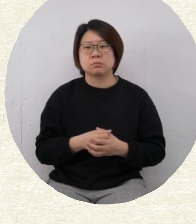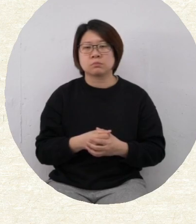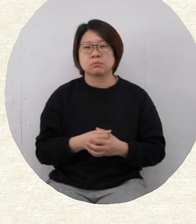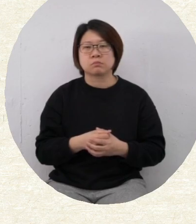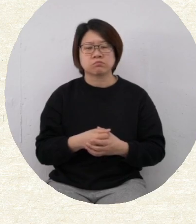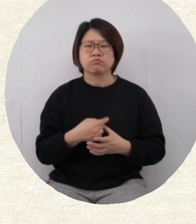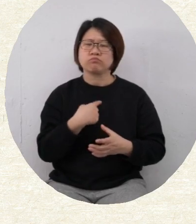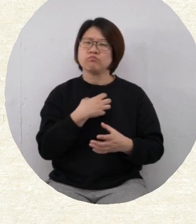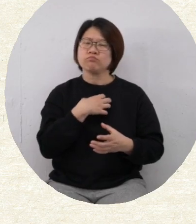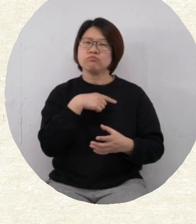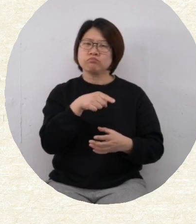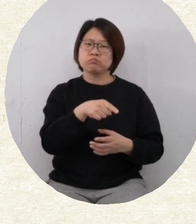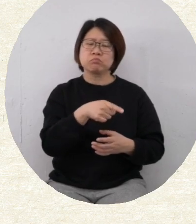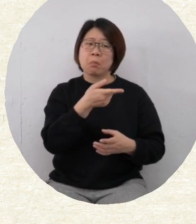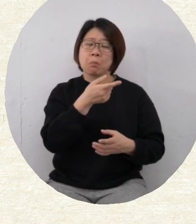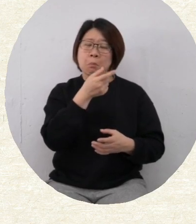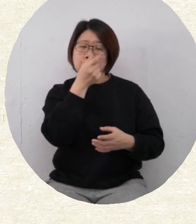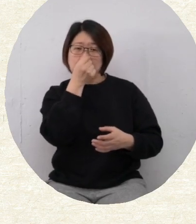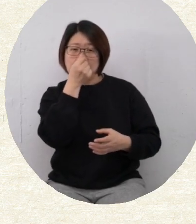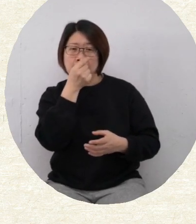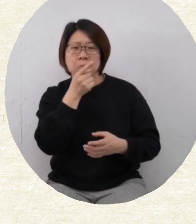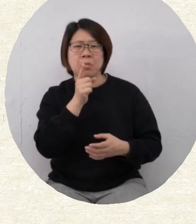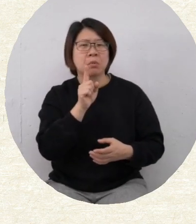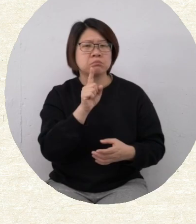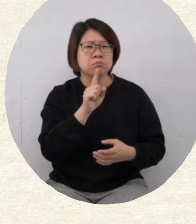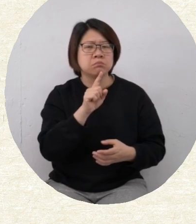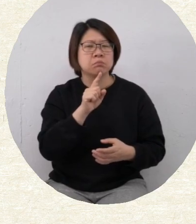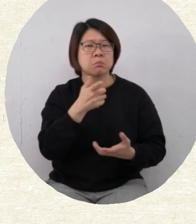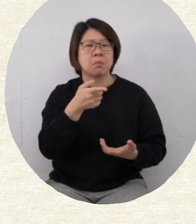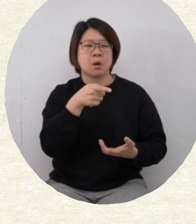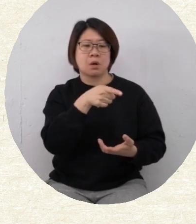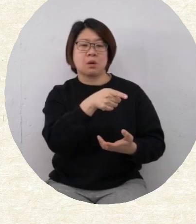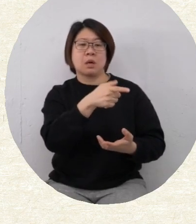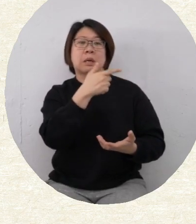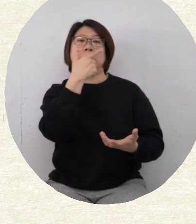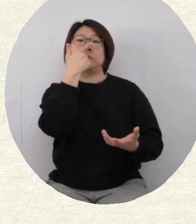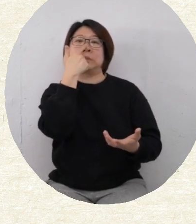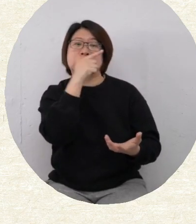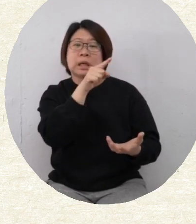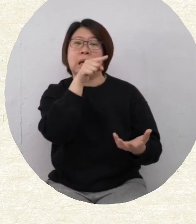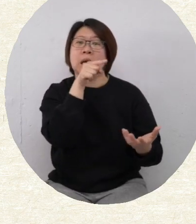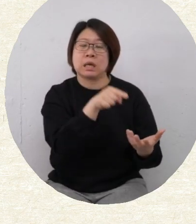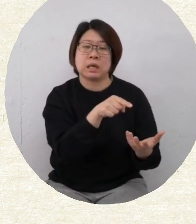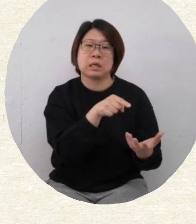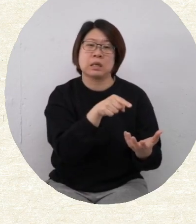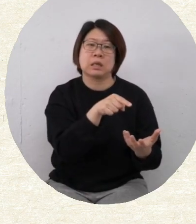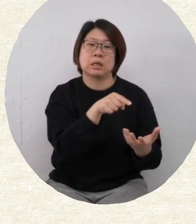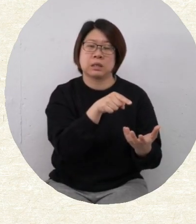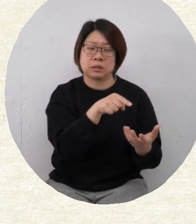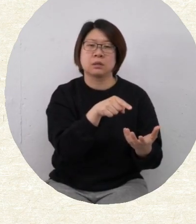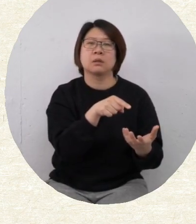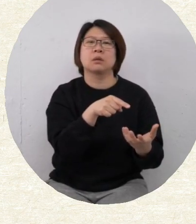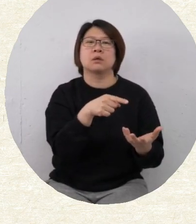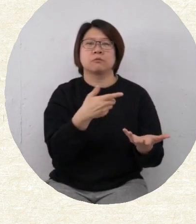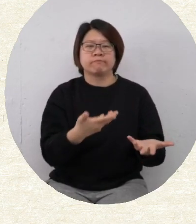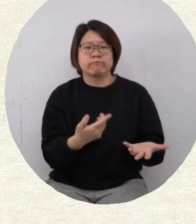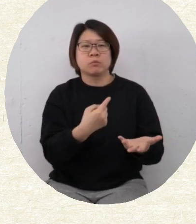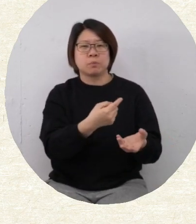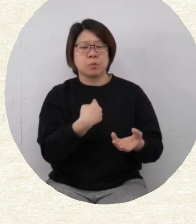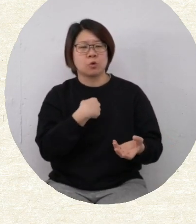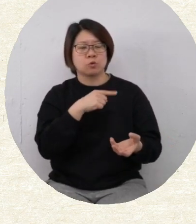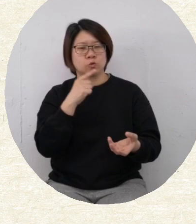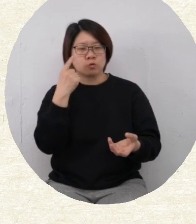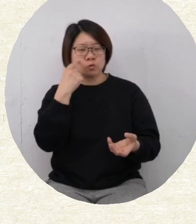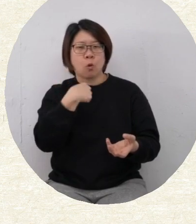medium that I learned, and so it's very new to me. So everything that I do, that I've